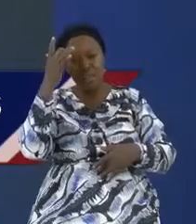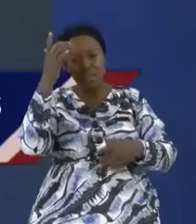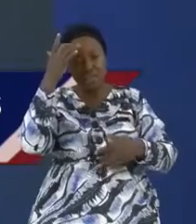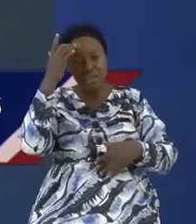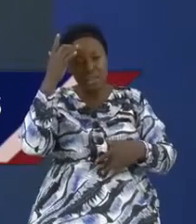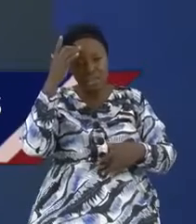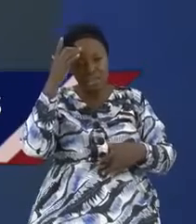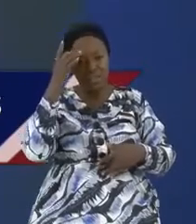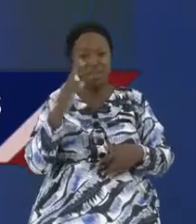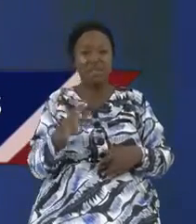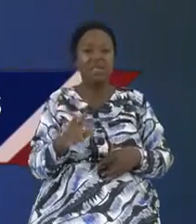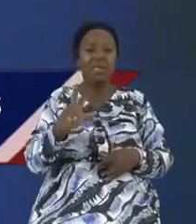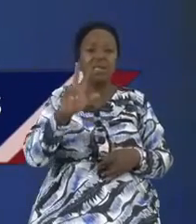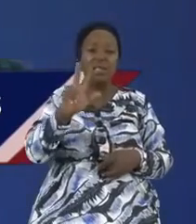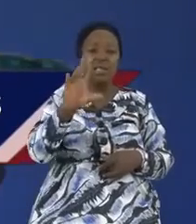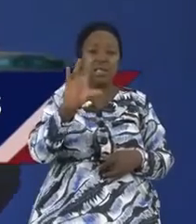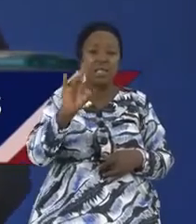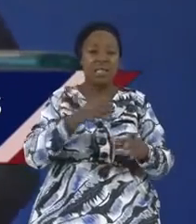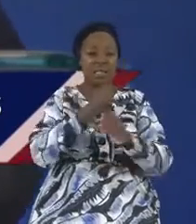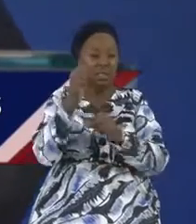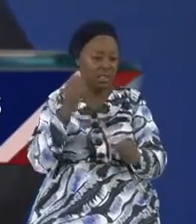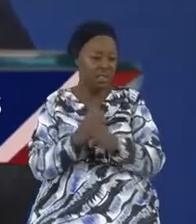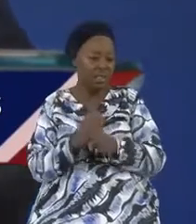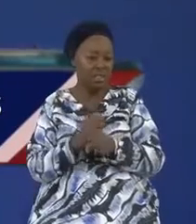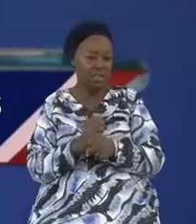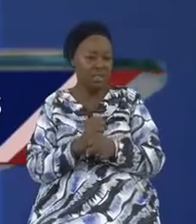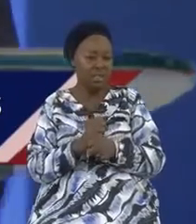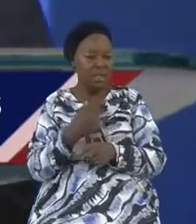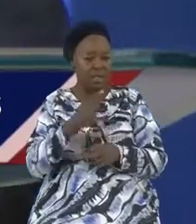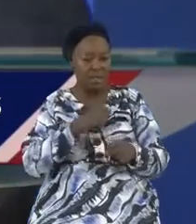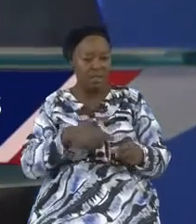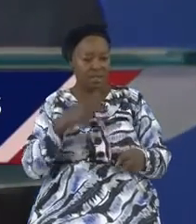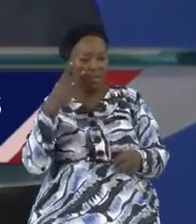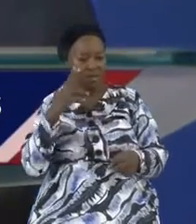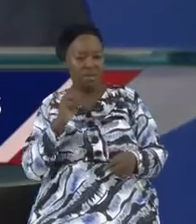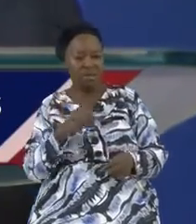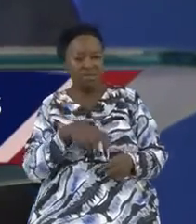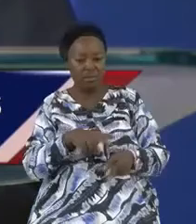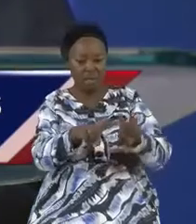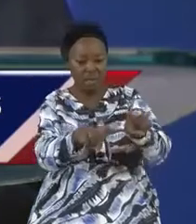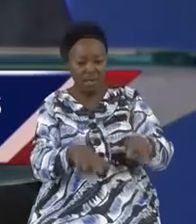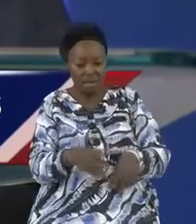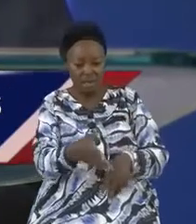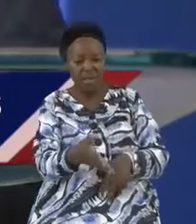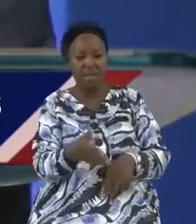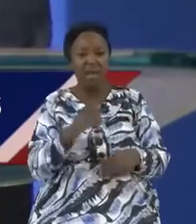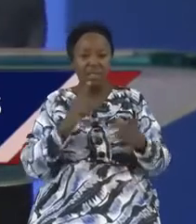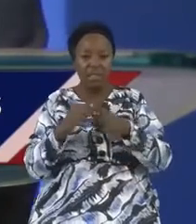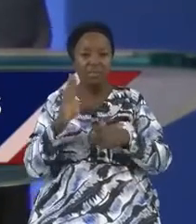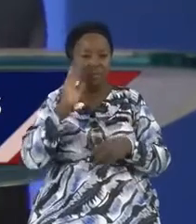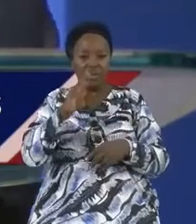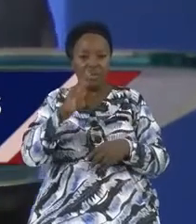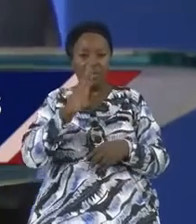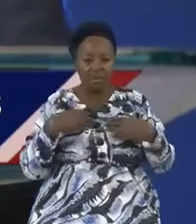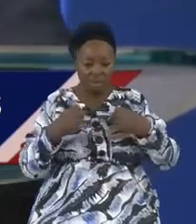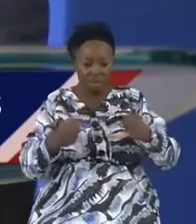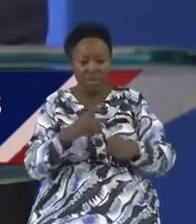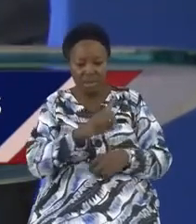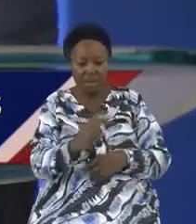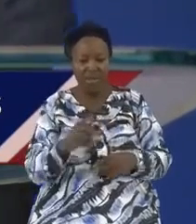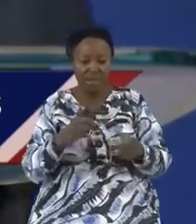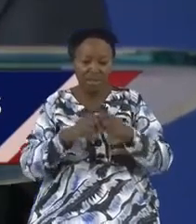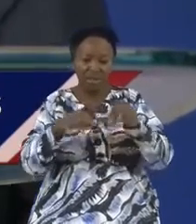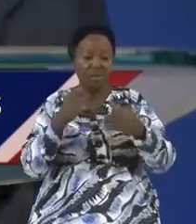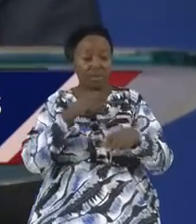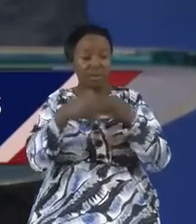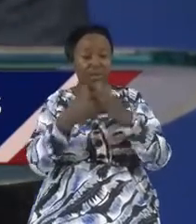38 years. The Lord saw him lie down there and said, "Wilt thou be made whole?" And then he gave his complaint, and